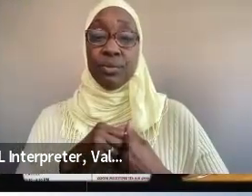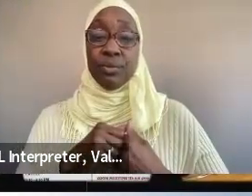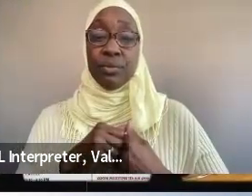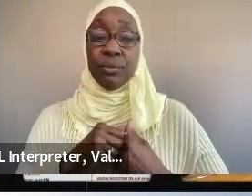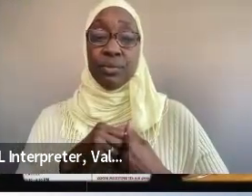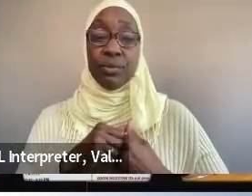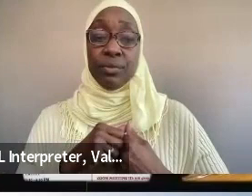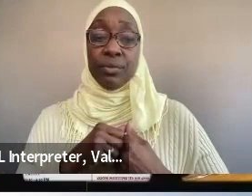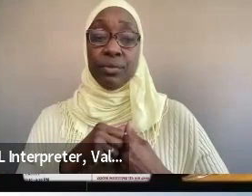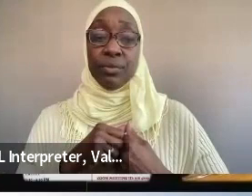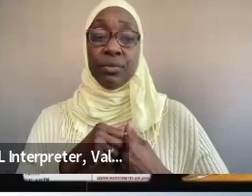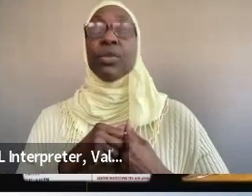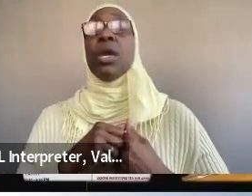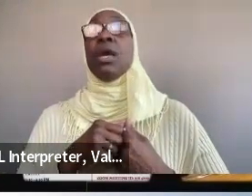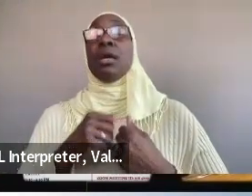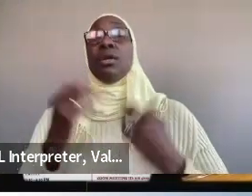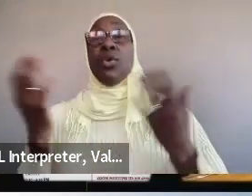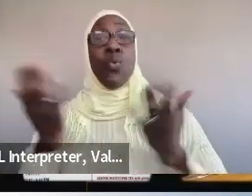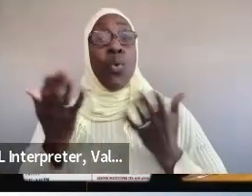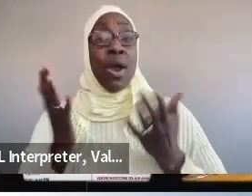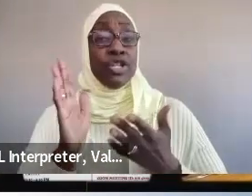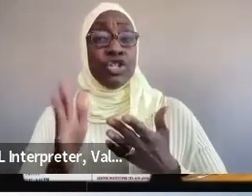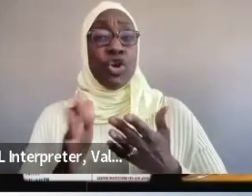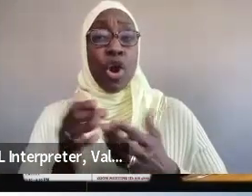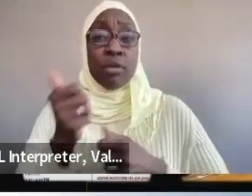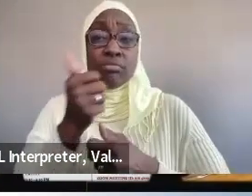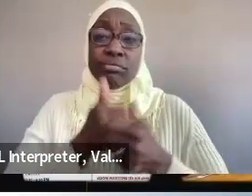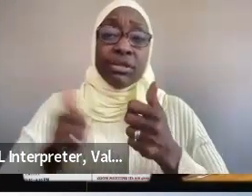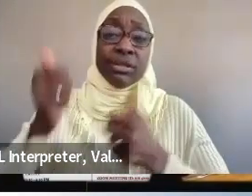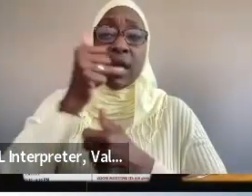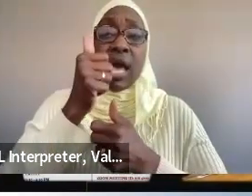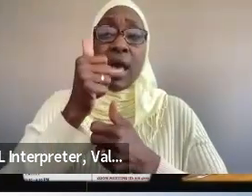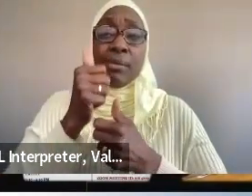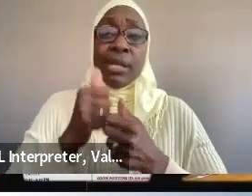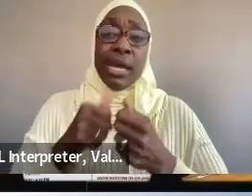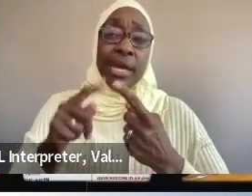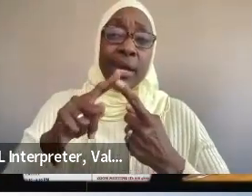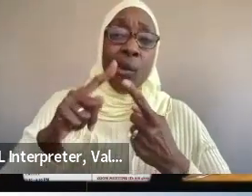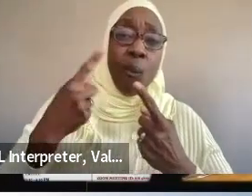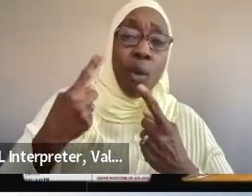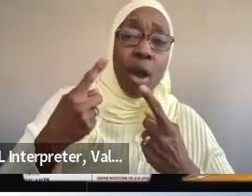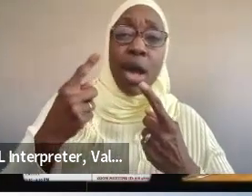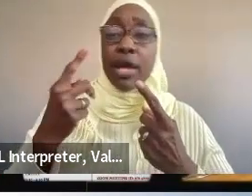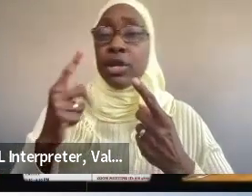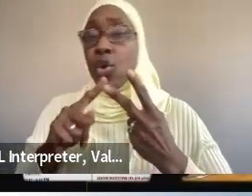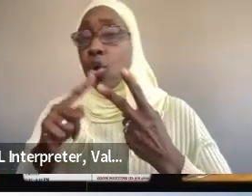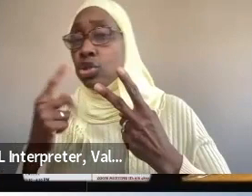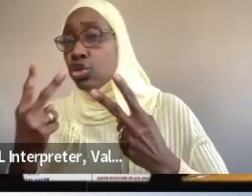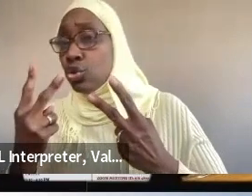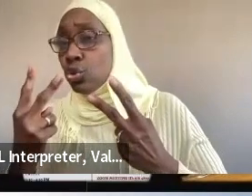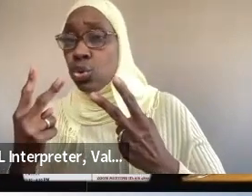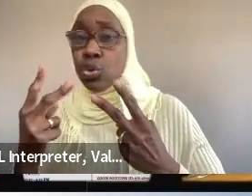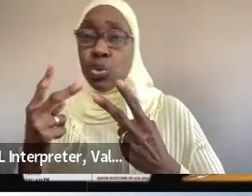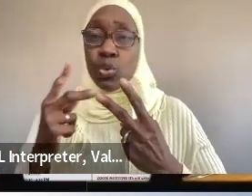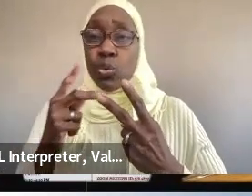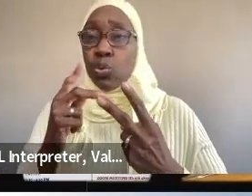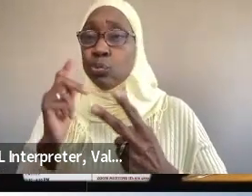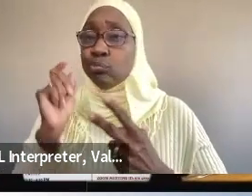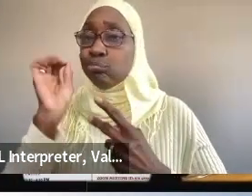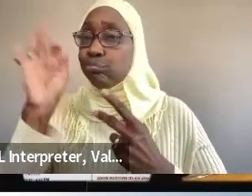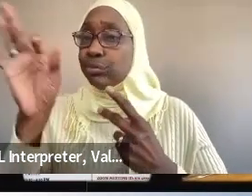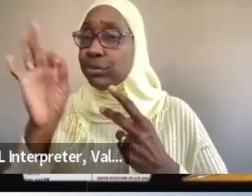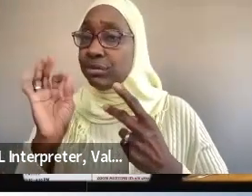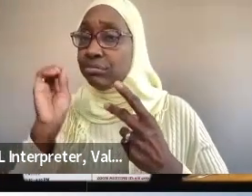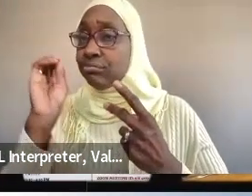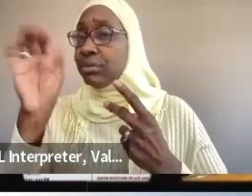2 tips for anyone, say, imagine a student wants to start a disability related group at their campus or